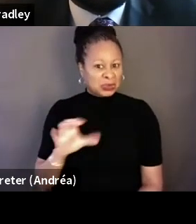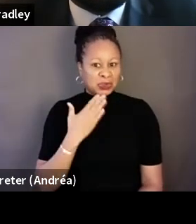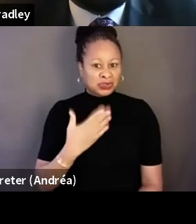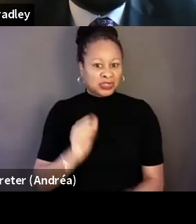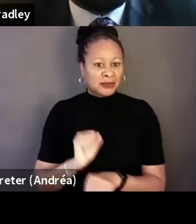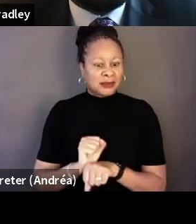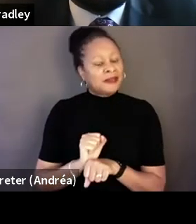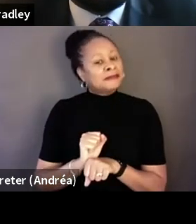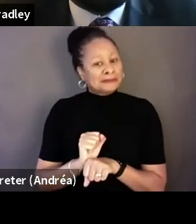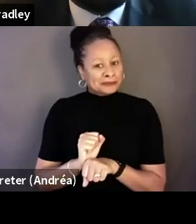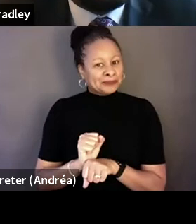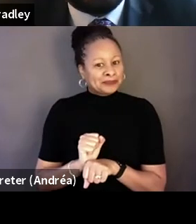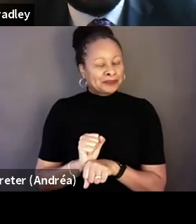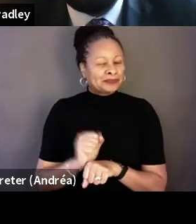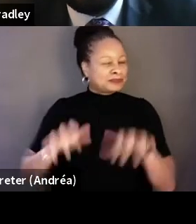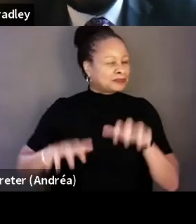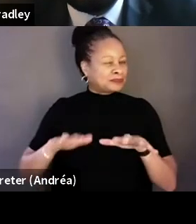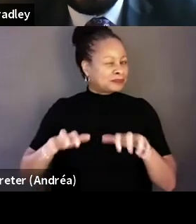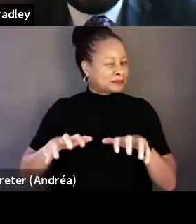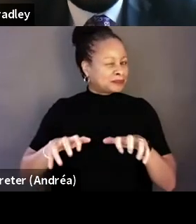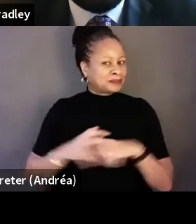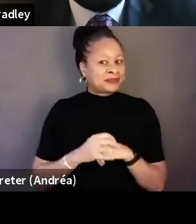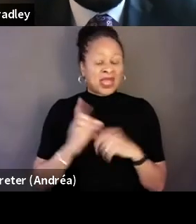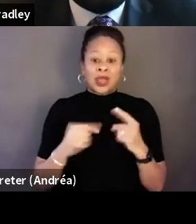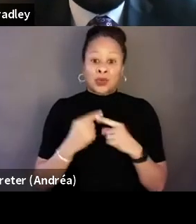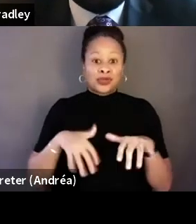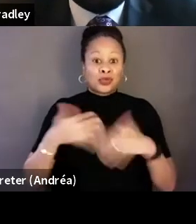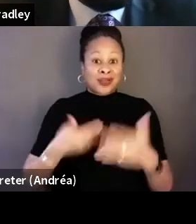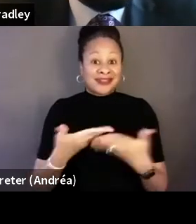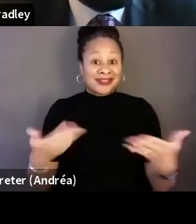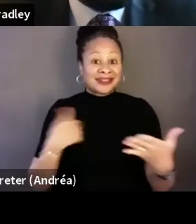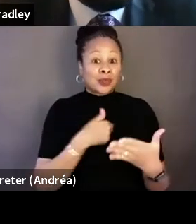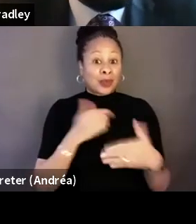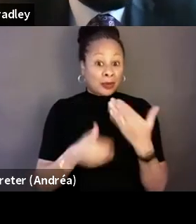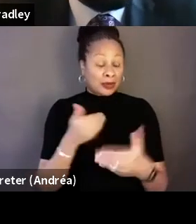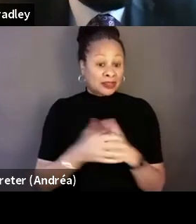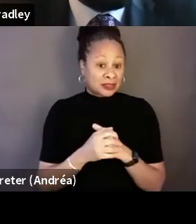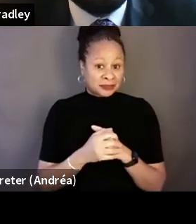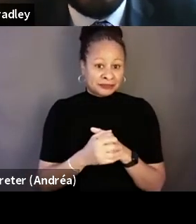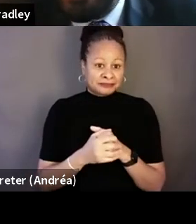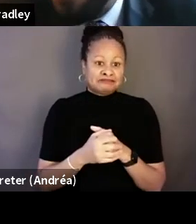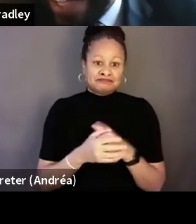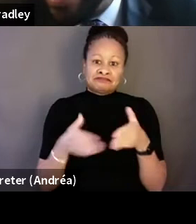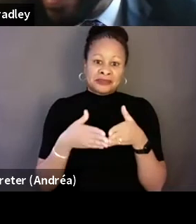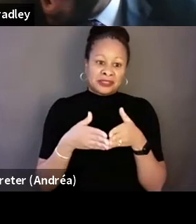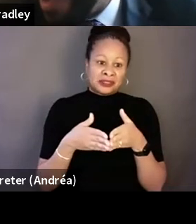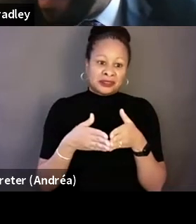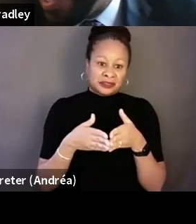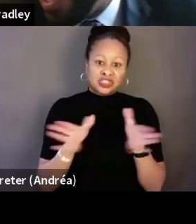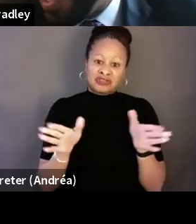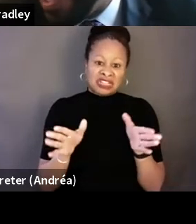when you process the things that we process, which is generally in local news, horrible